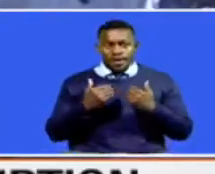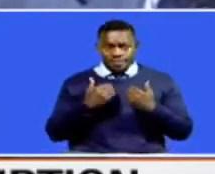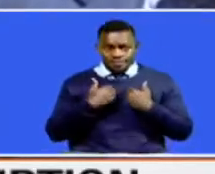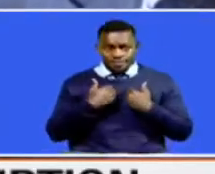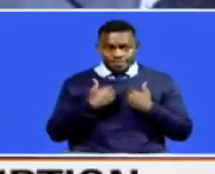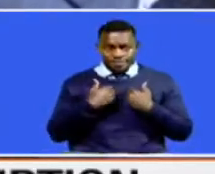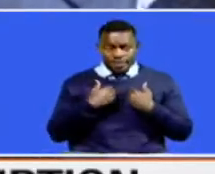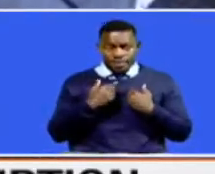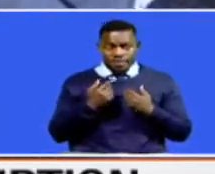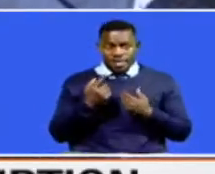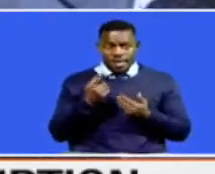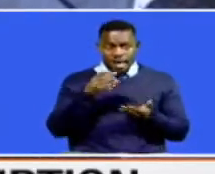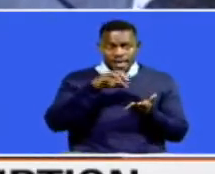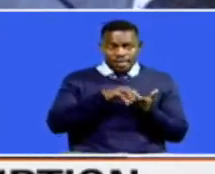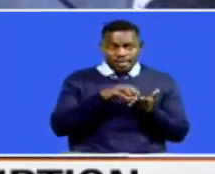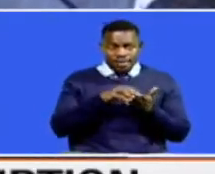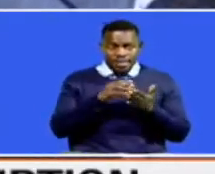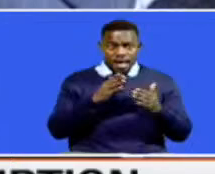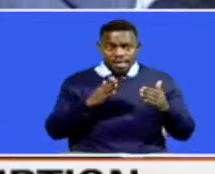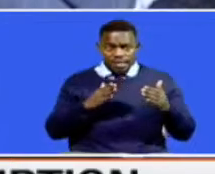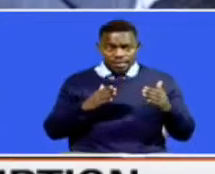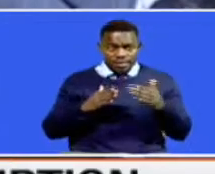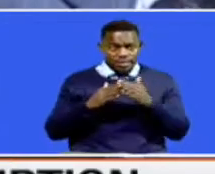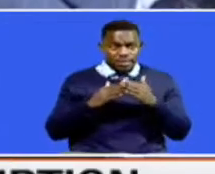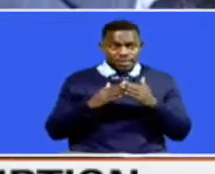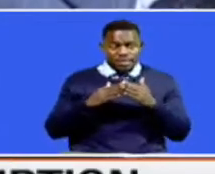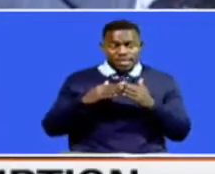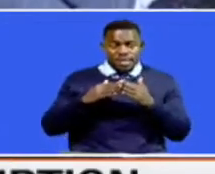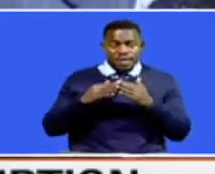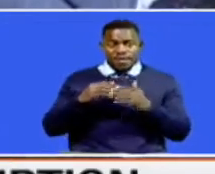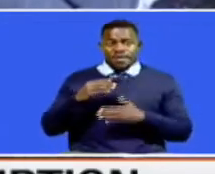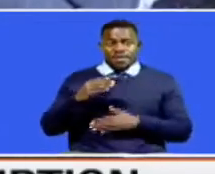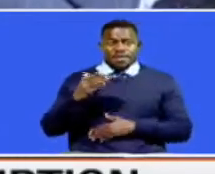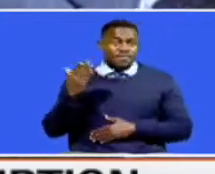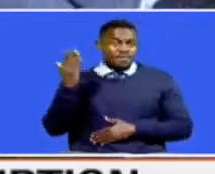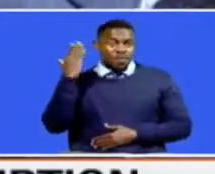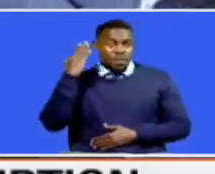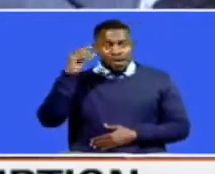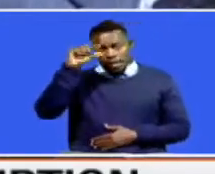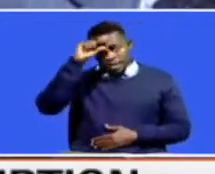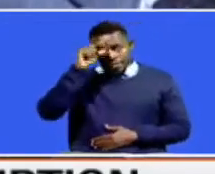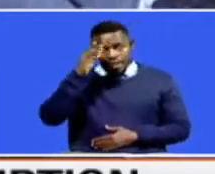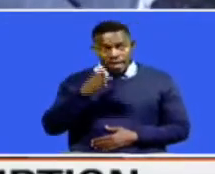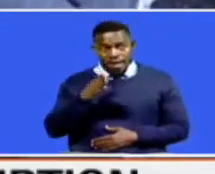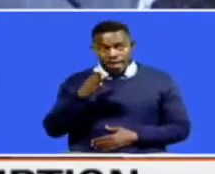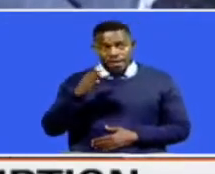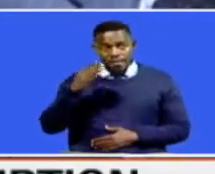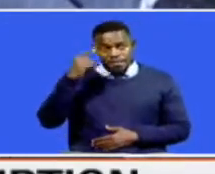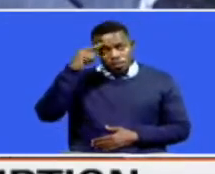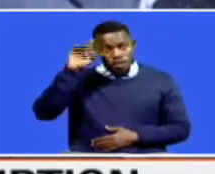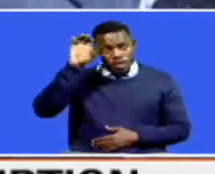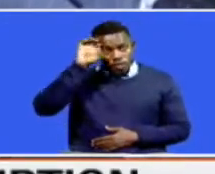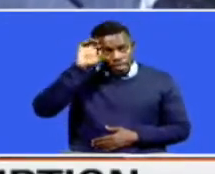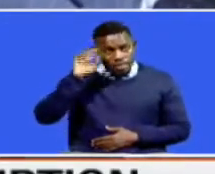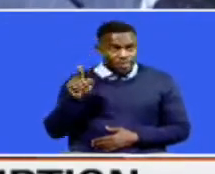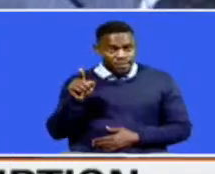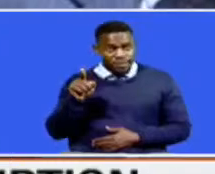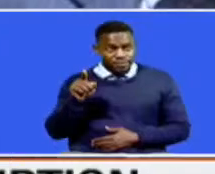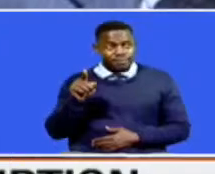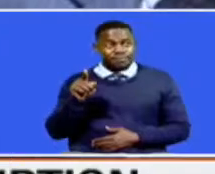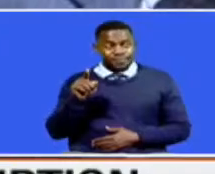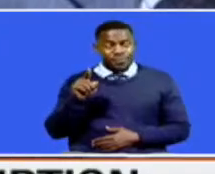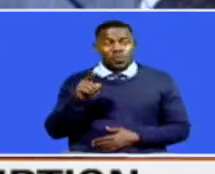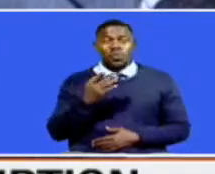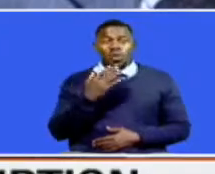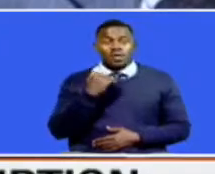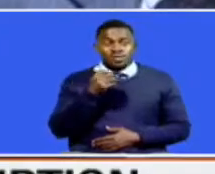senator in Wasingishu, where the famous Finland scandal. So for the senator, we have recommended him to